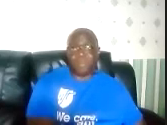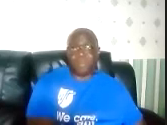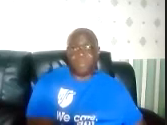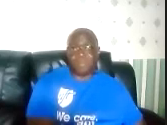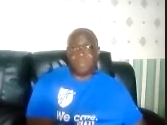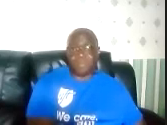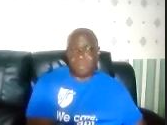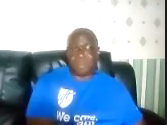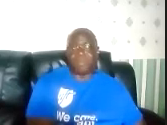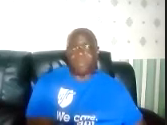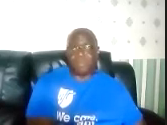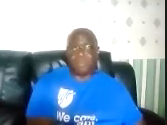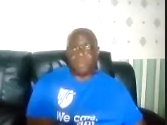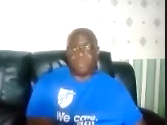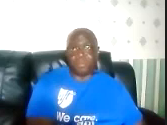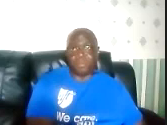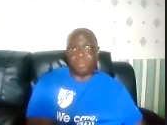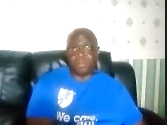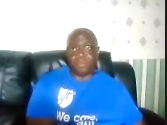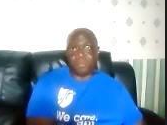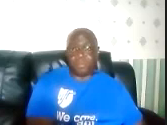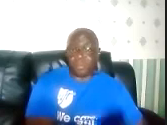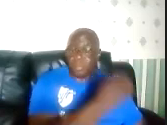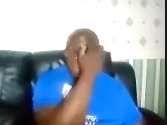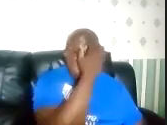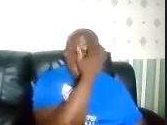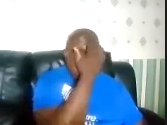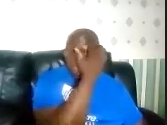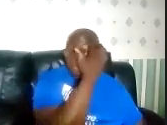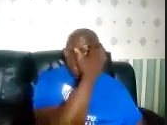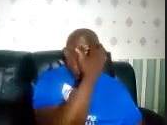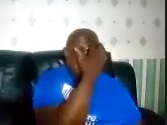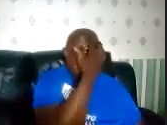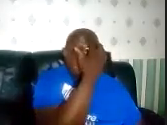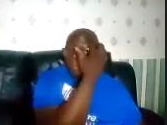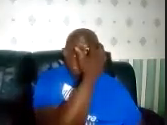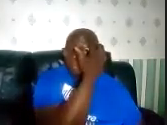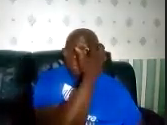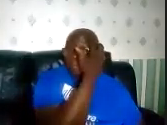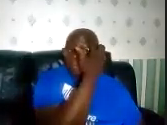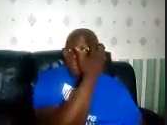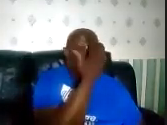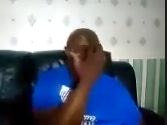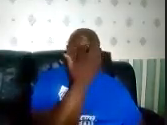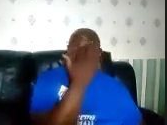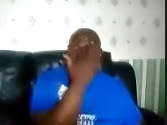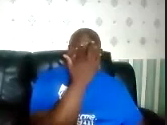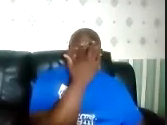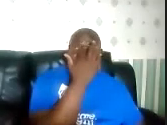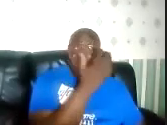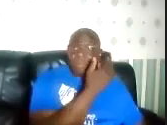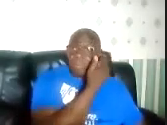have it in terms of what your rights are. But it's also important to report it, and to report it as